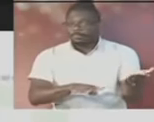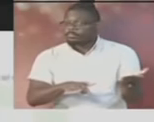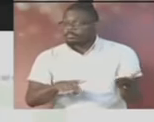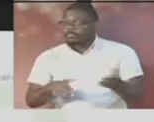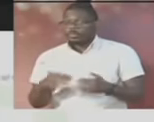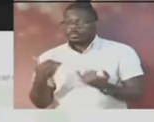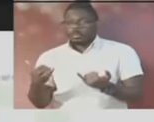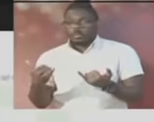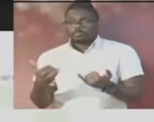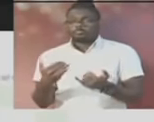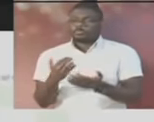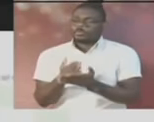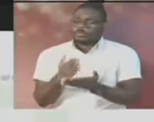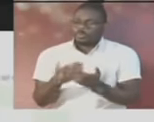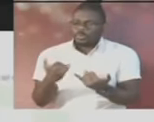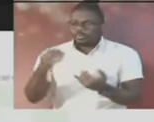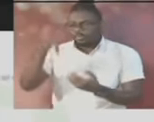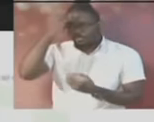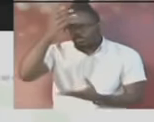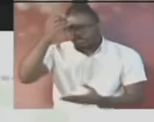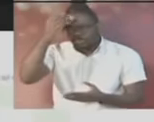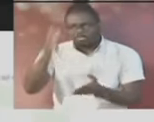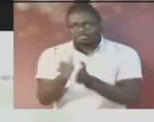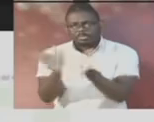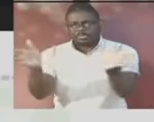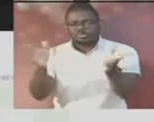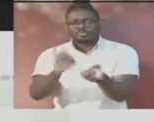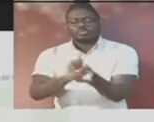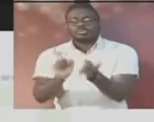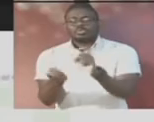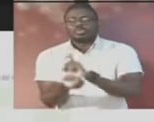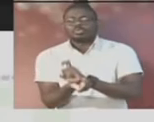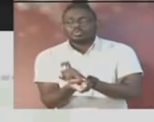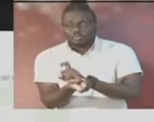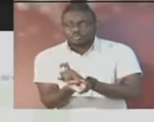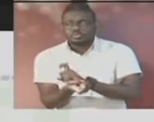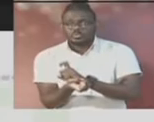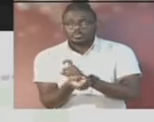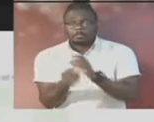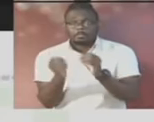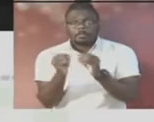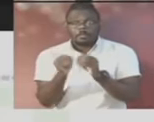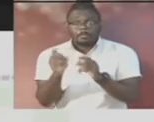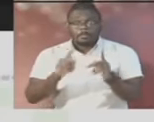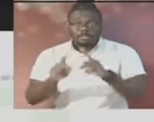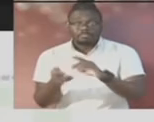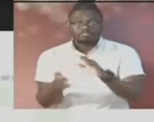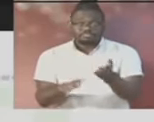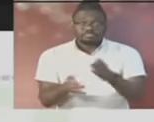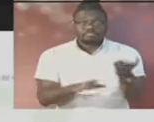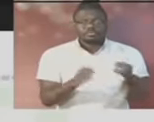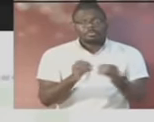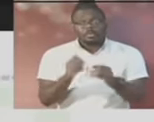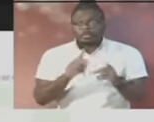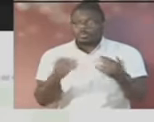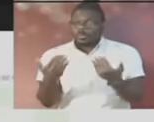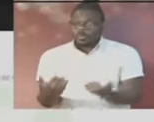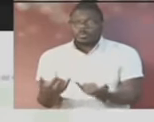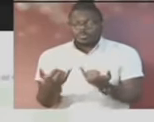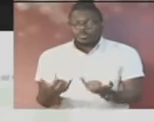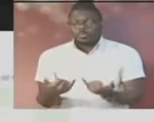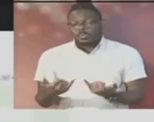public about the change in the mortality or pattern as it pertains to deaths.